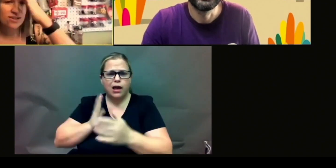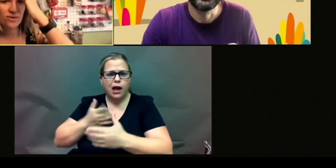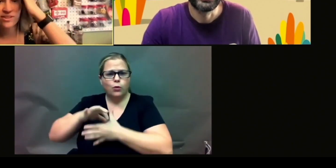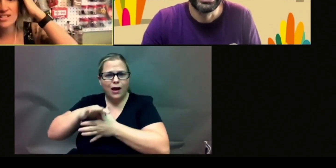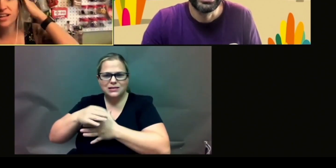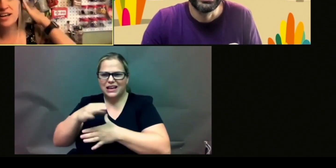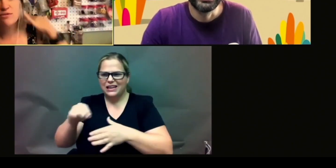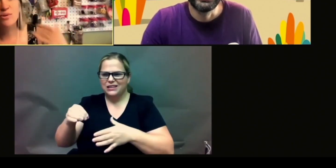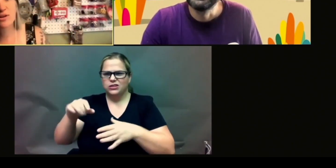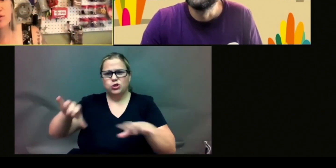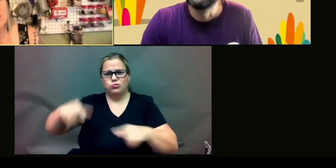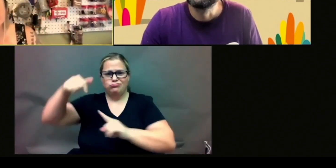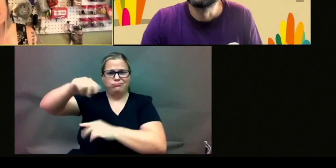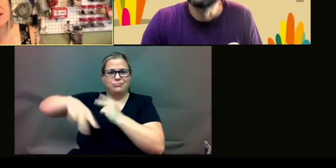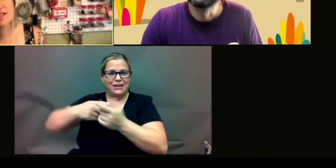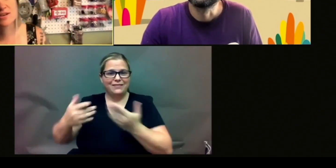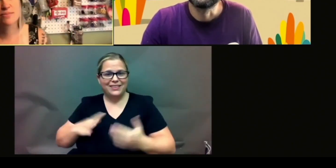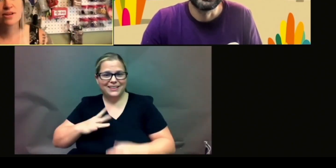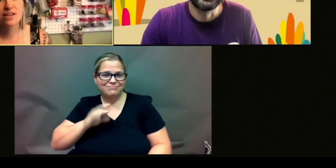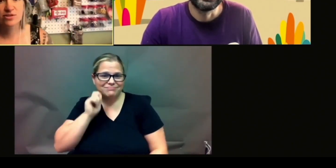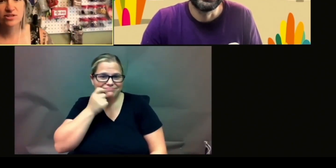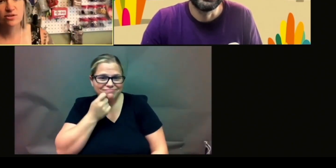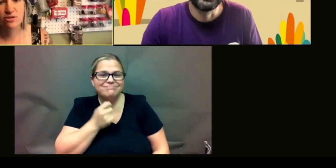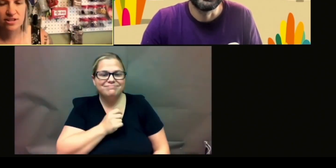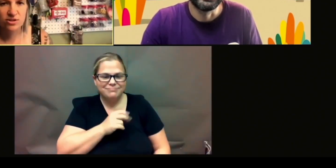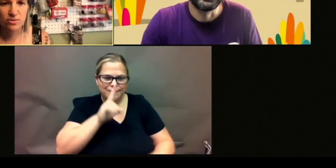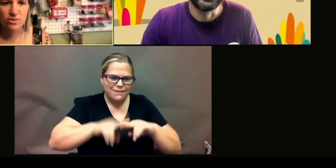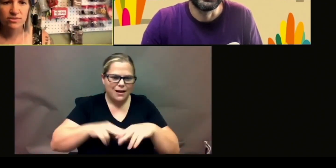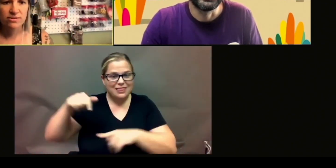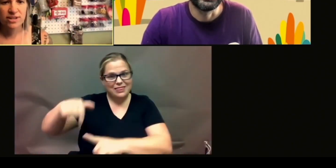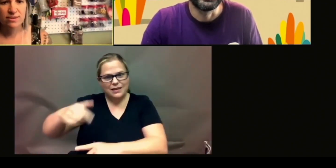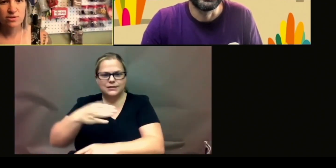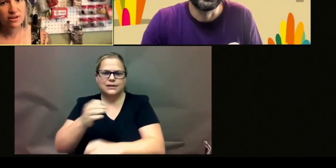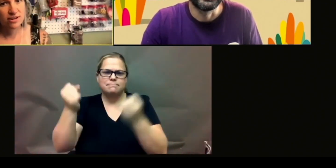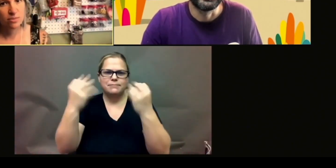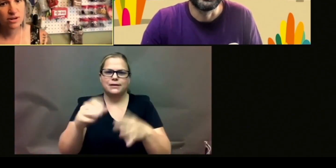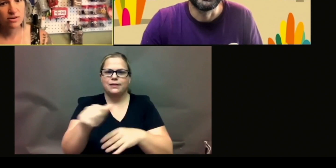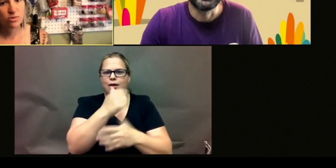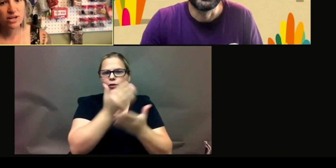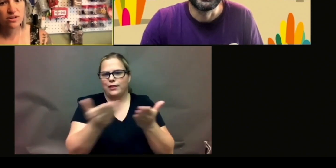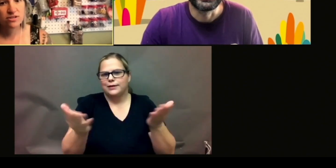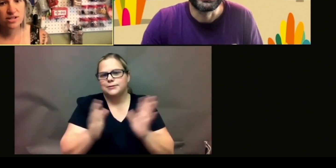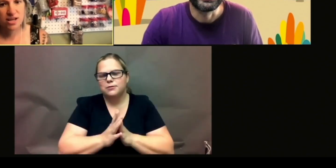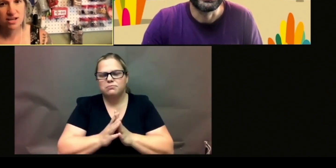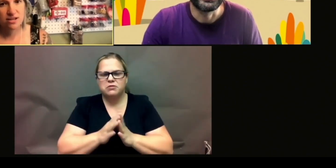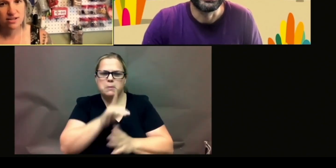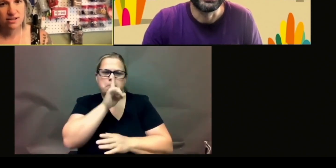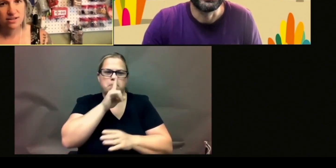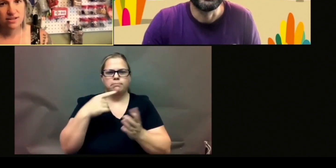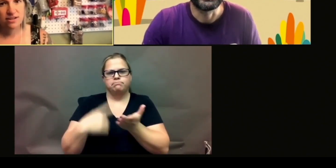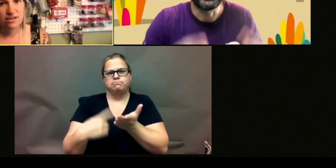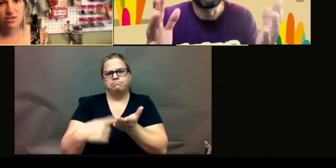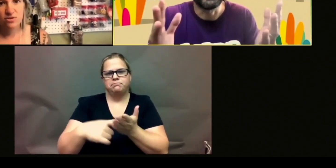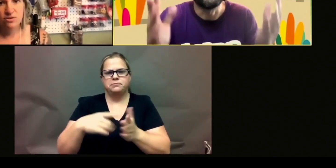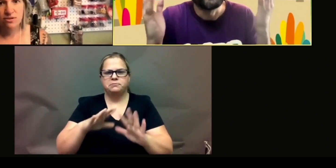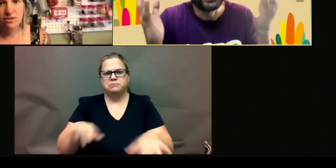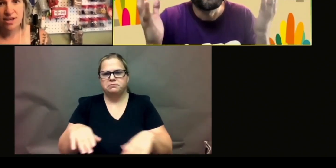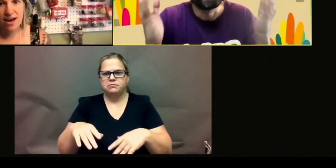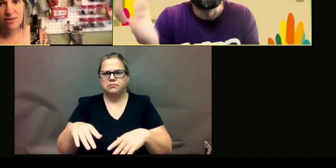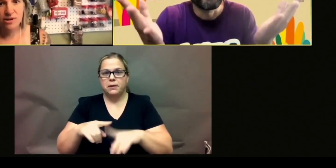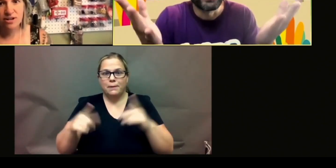things. I do all these live wonderful things and a thousand other things. So I won't keep talking, but we're here today So